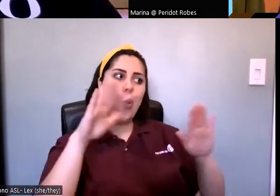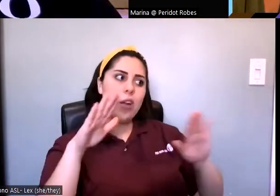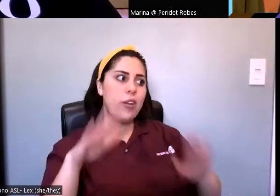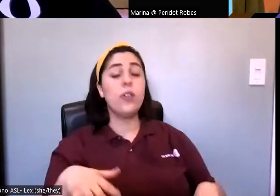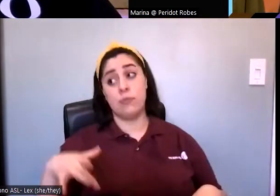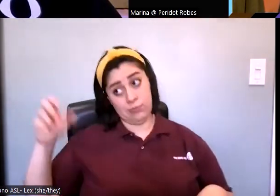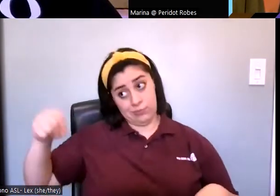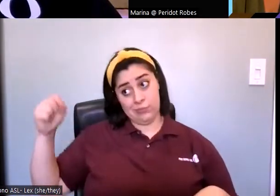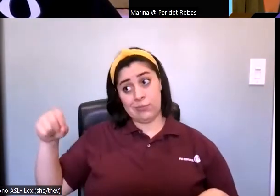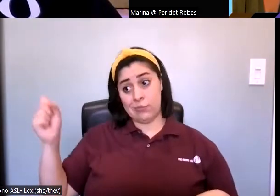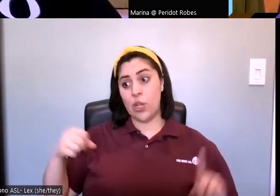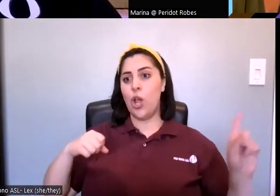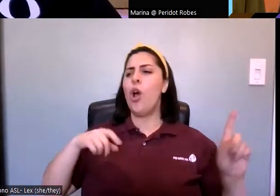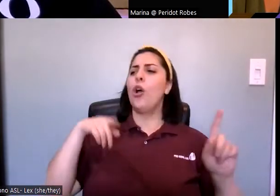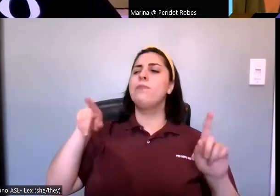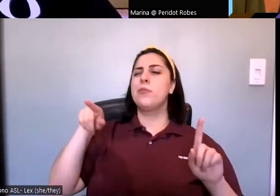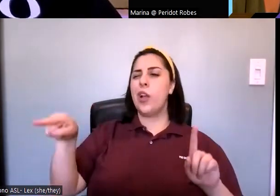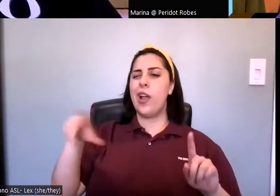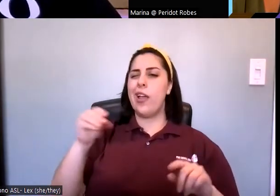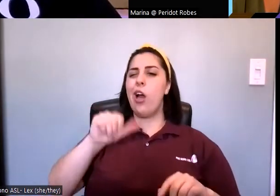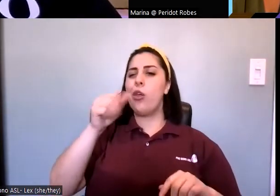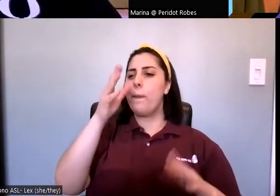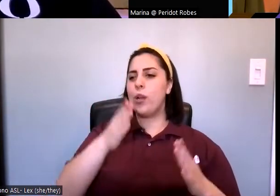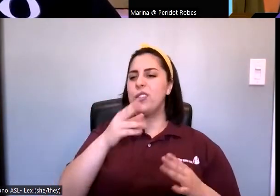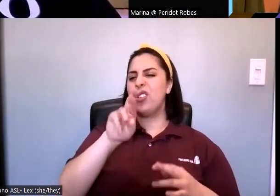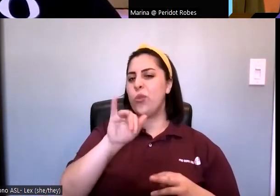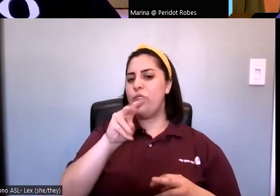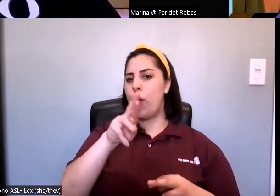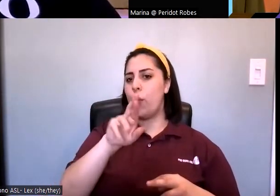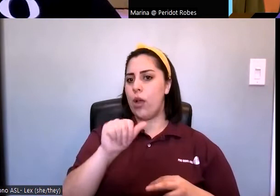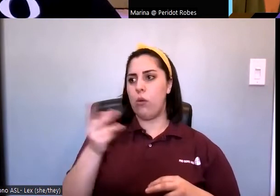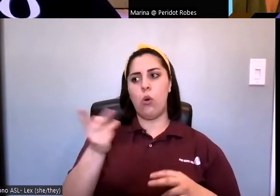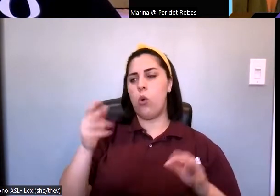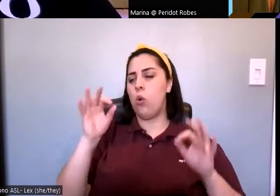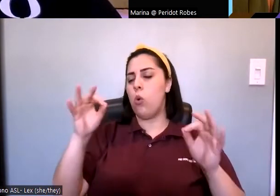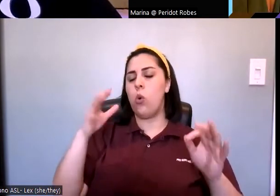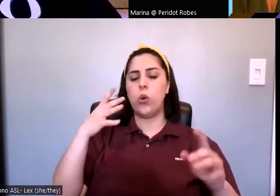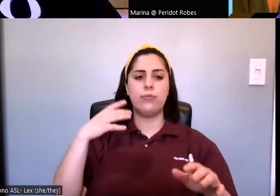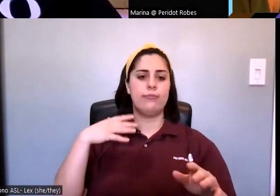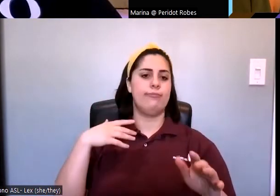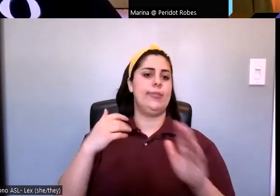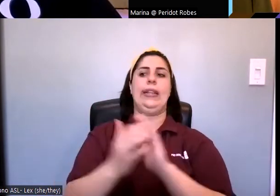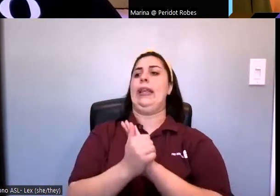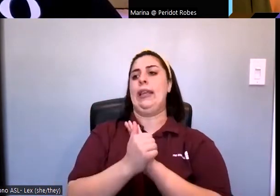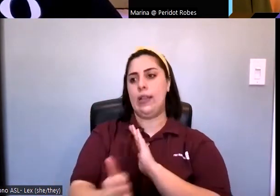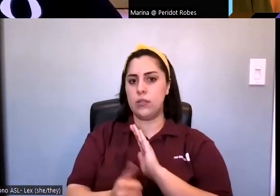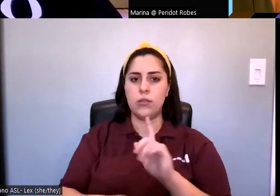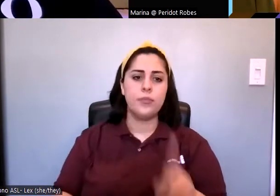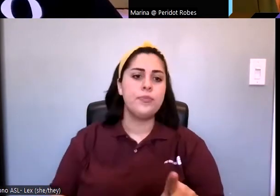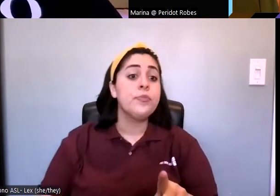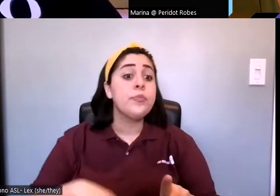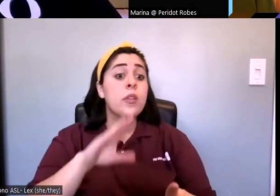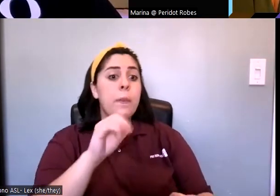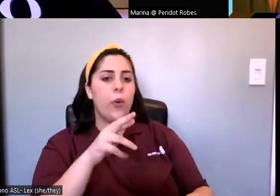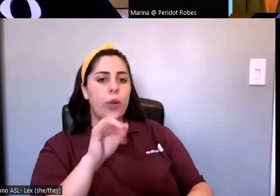working magic at the Plus Bus. I mean, they really are. You know, and it's something I wanted to say that